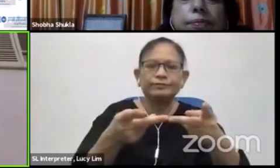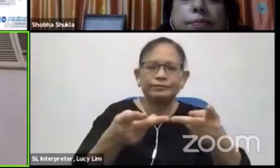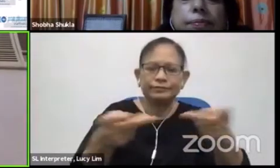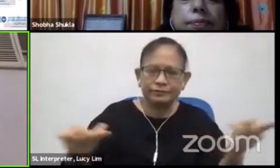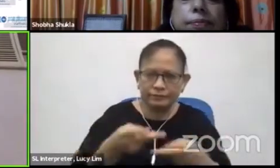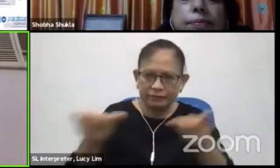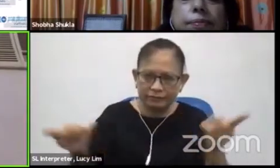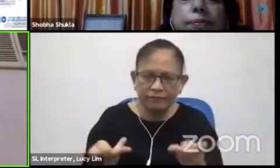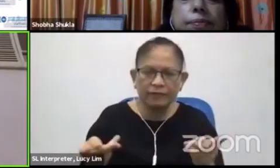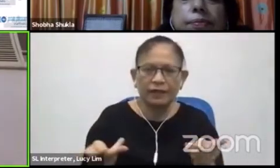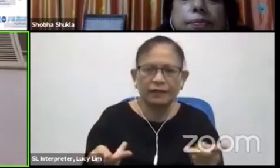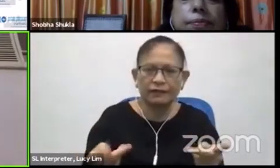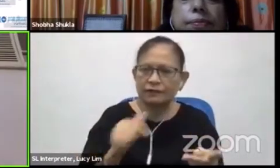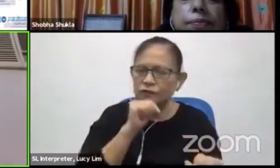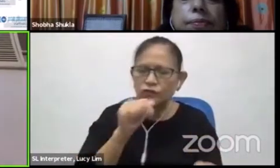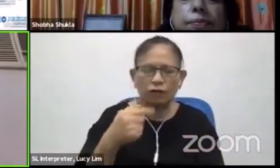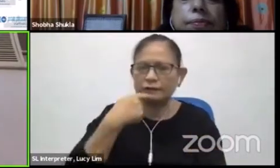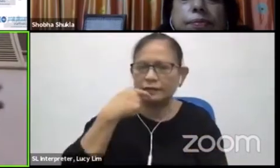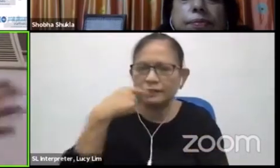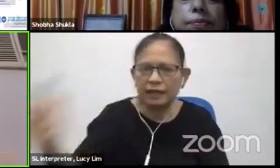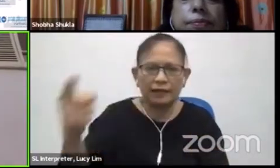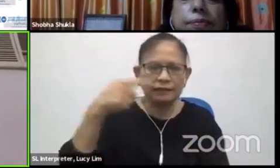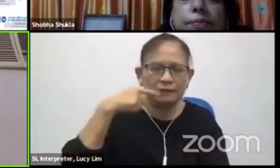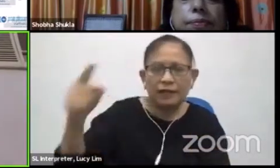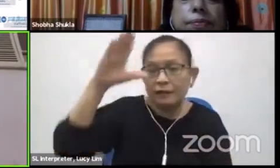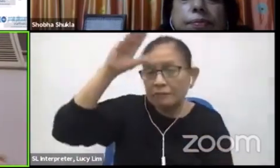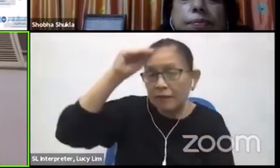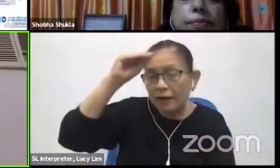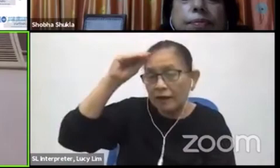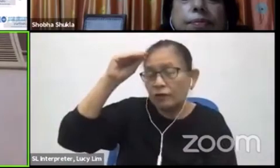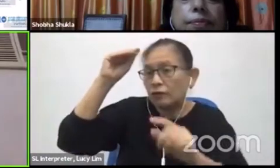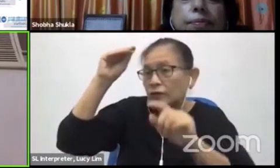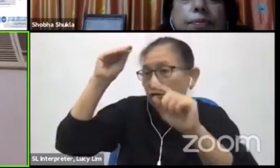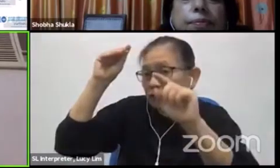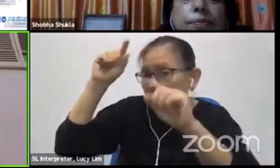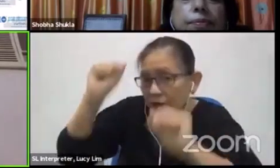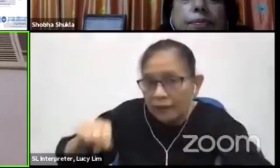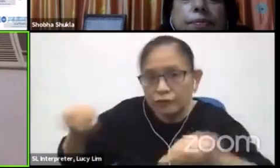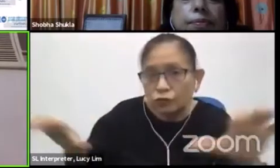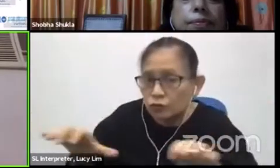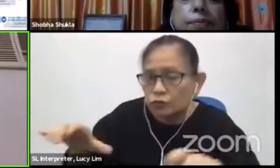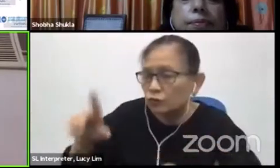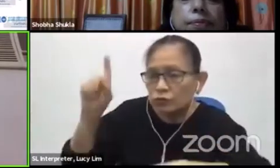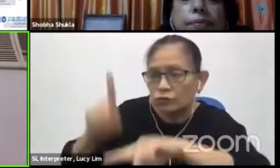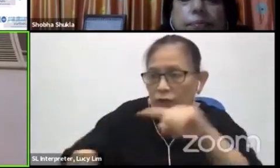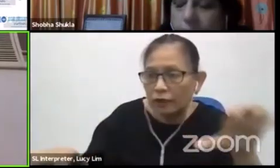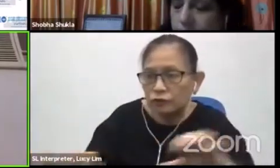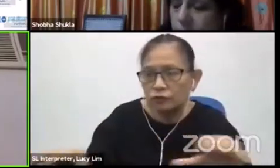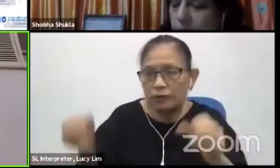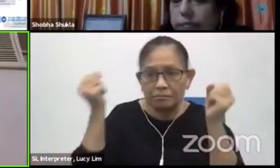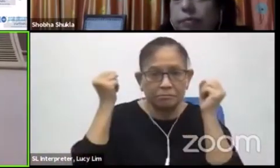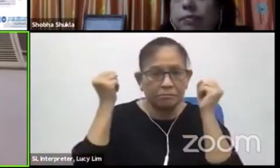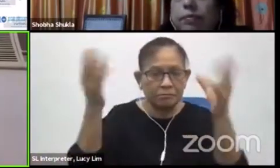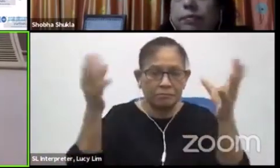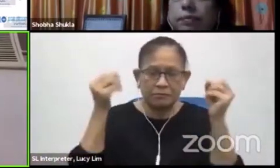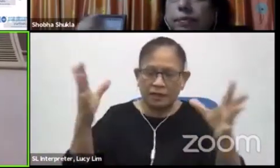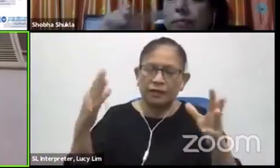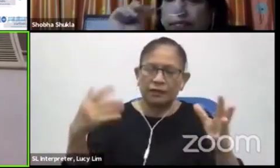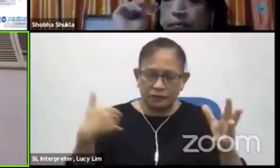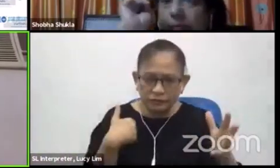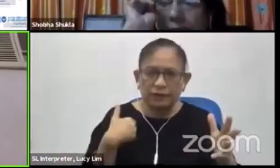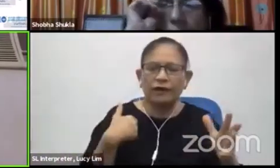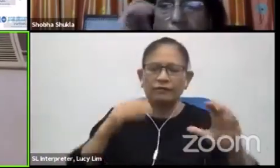not telling men what they should be doing and what they should not be doing. Because a lot of times when we try to have conversations on